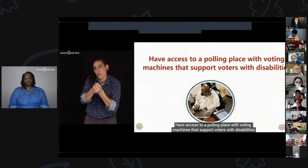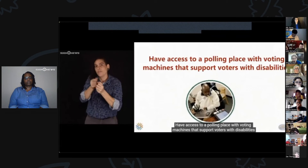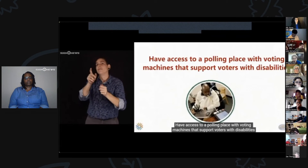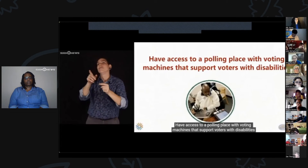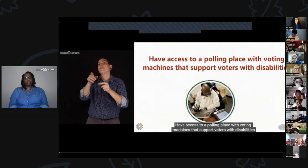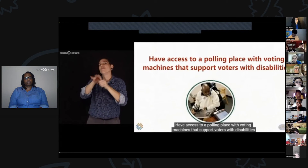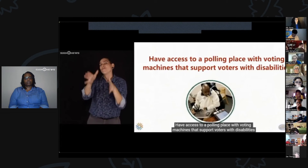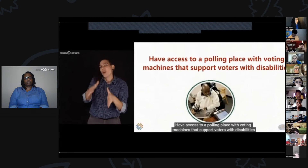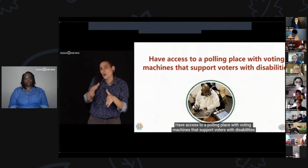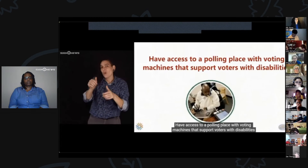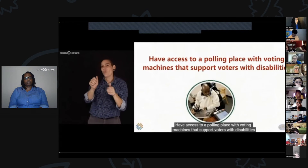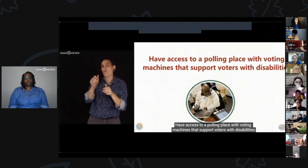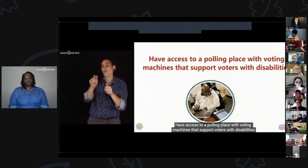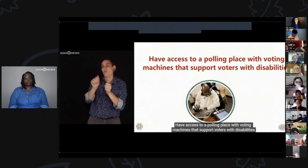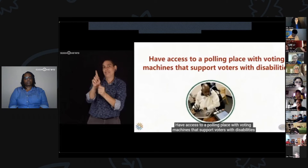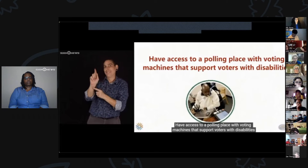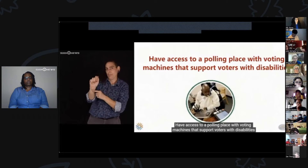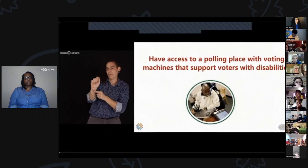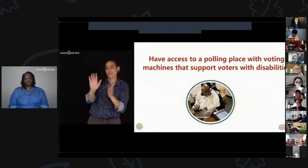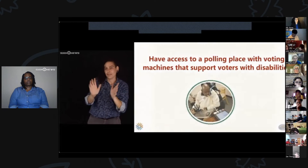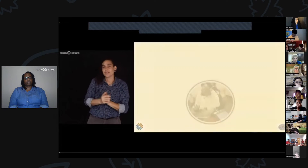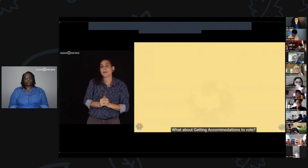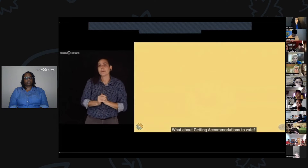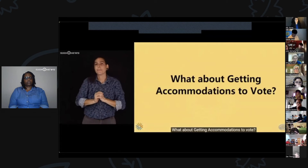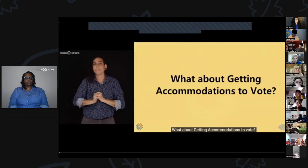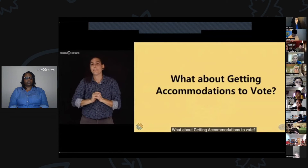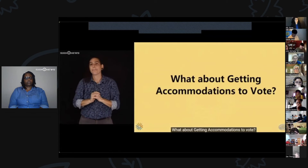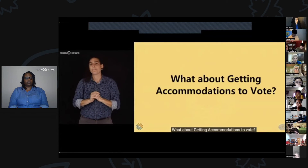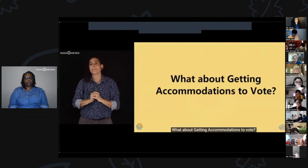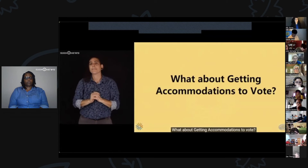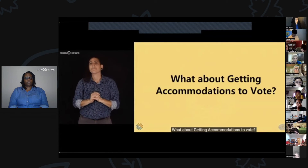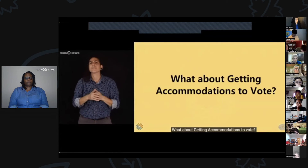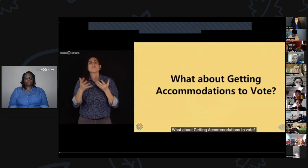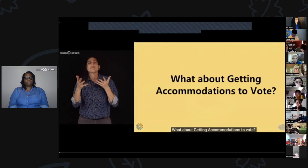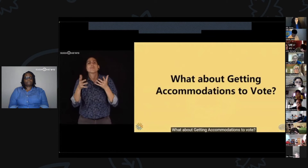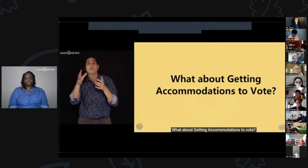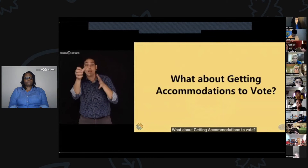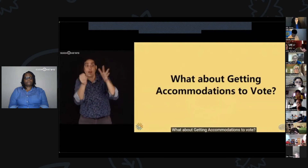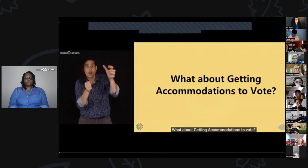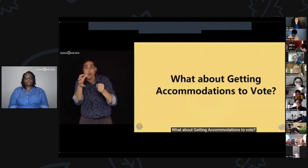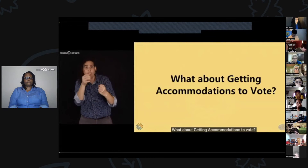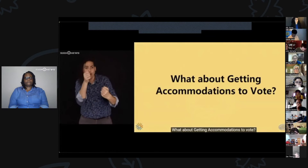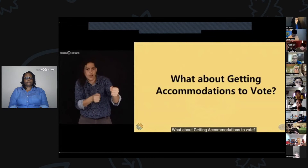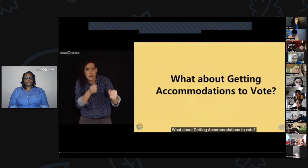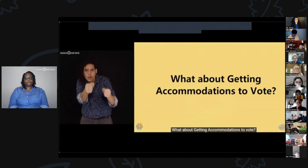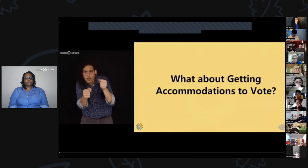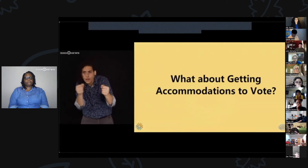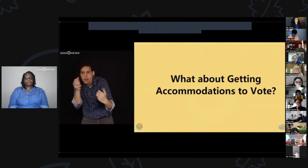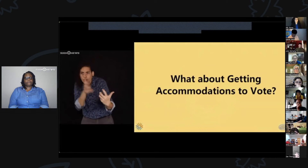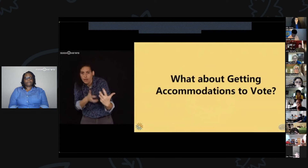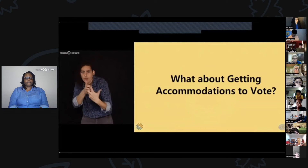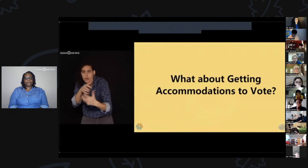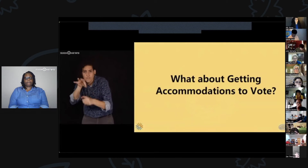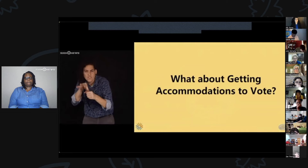support voters with disabilities. What about getting accommodations to vote?